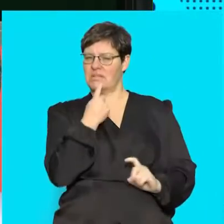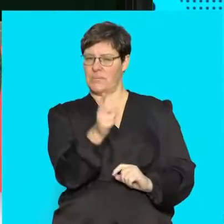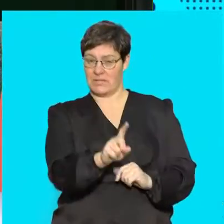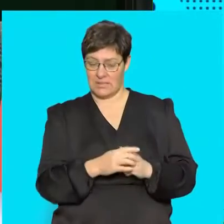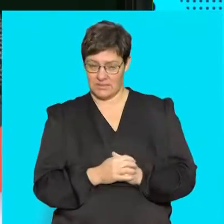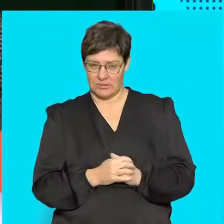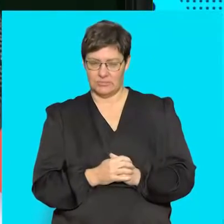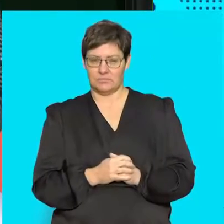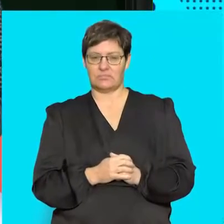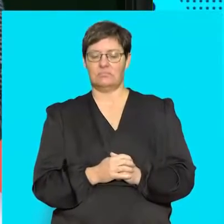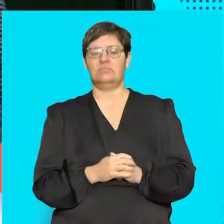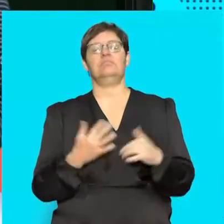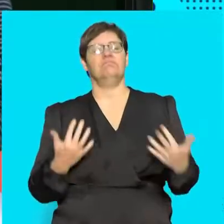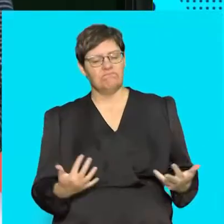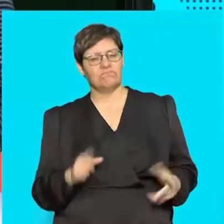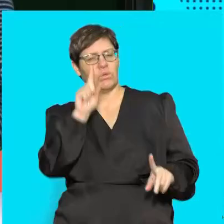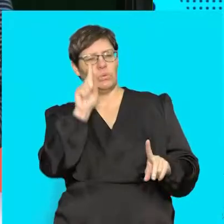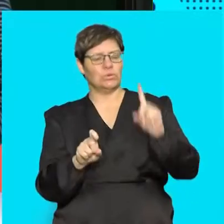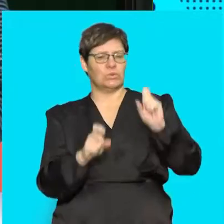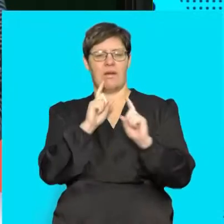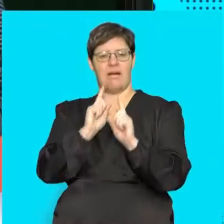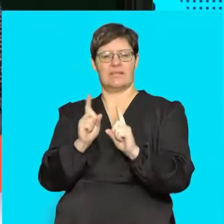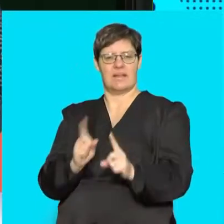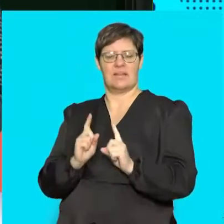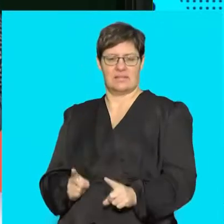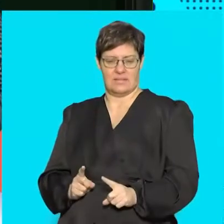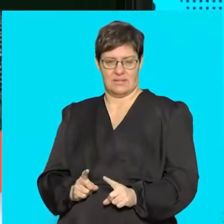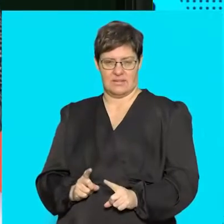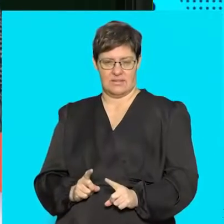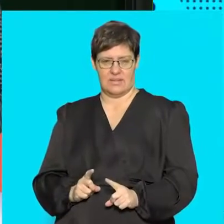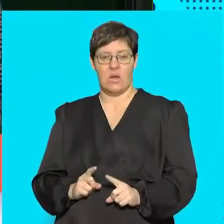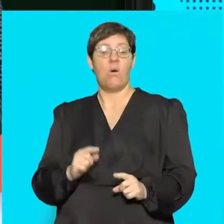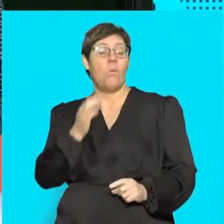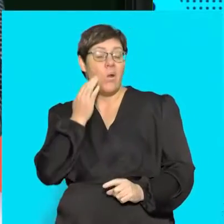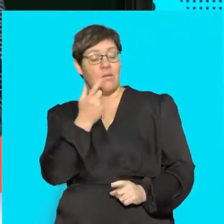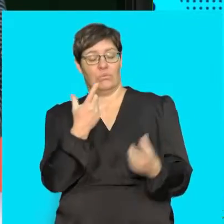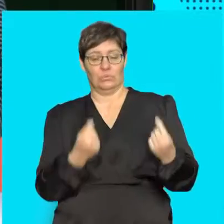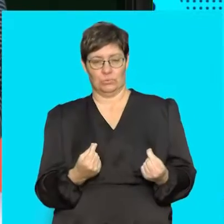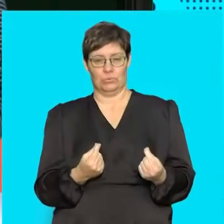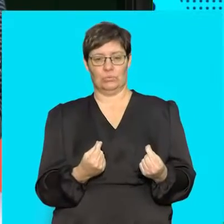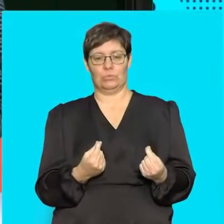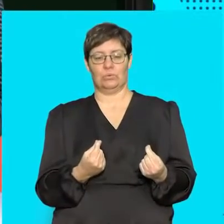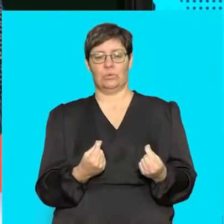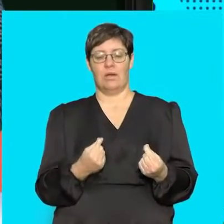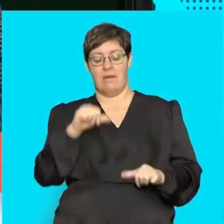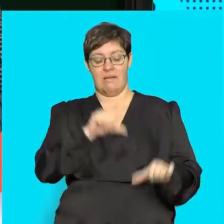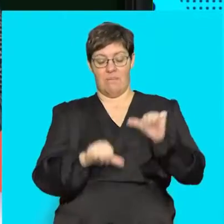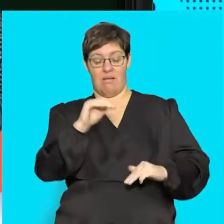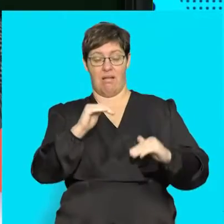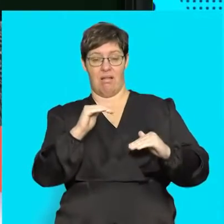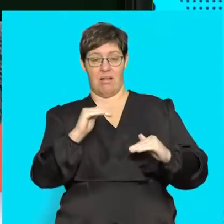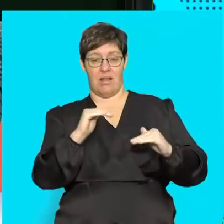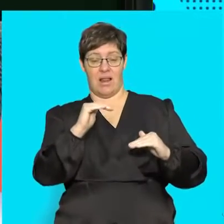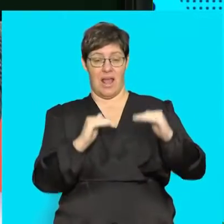says, and how to answer questions if we will do chemical equilibrium and when the equilibrium